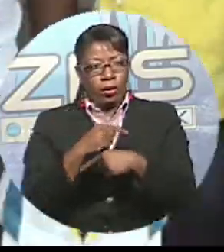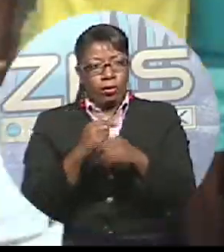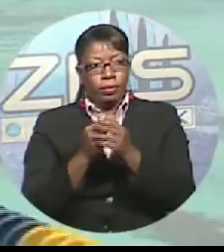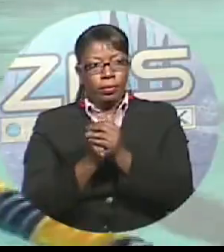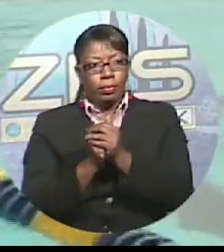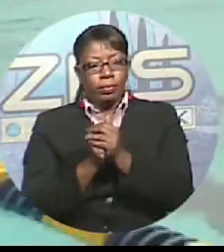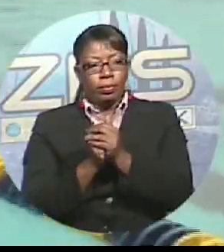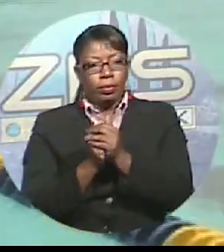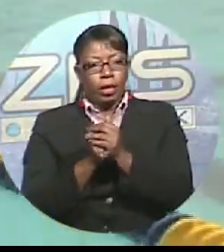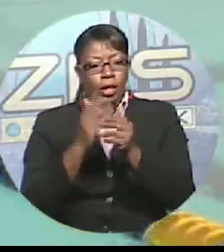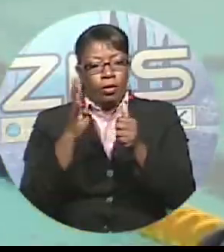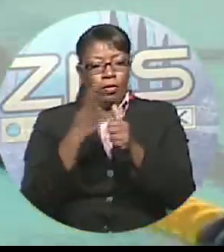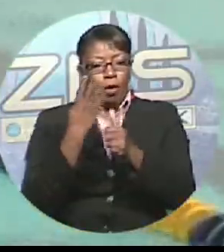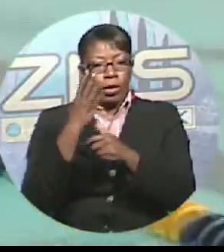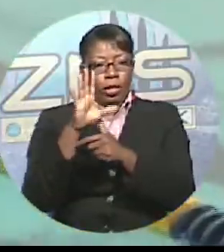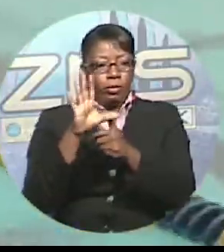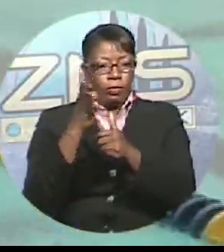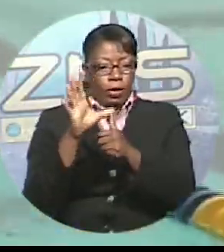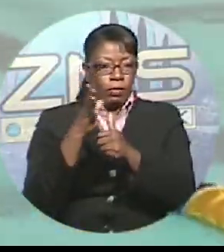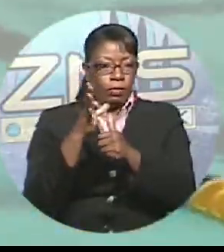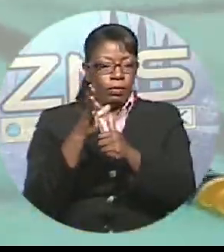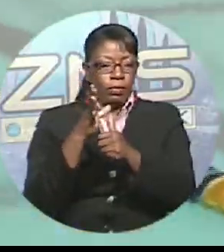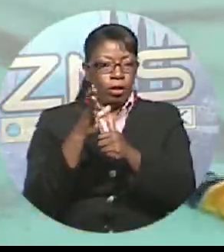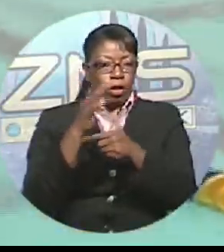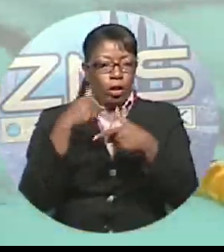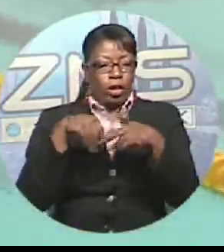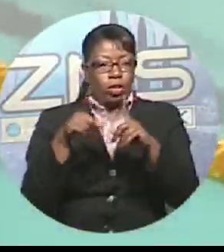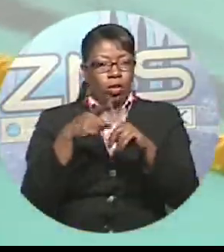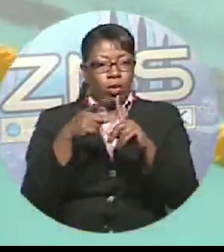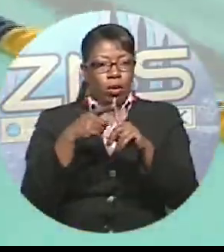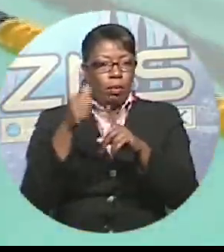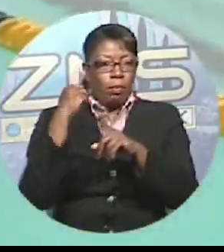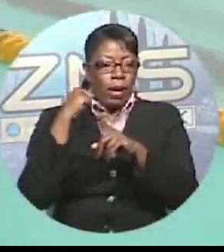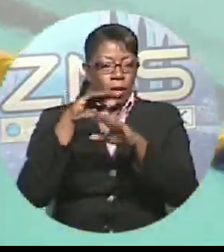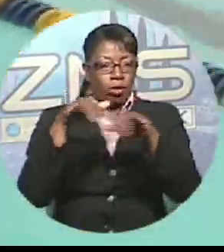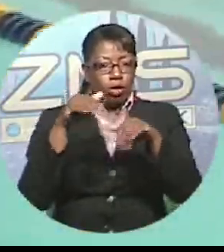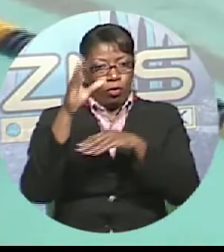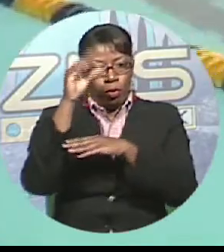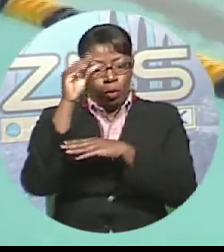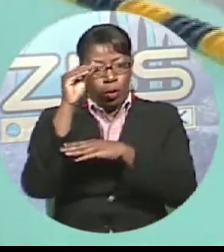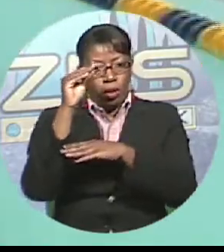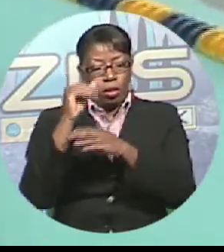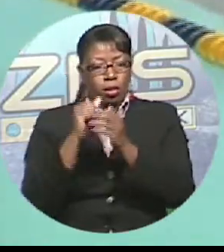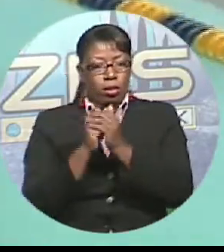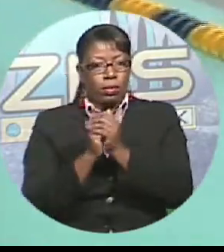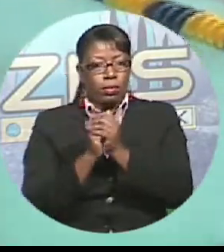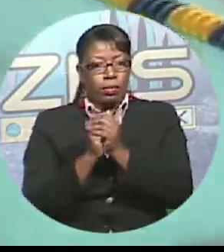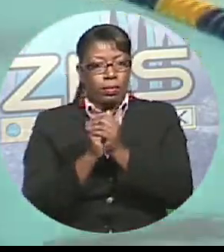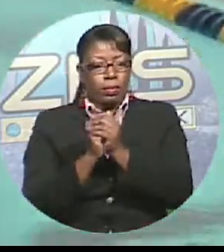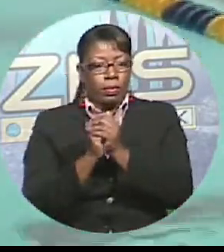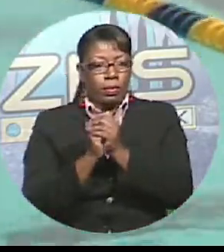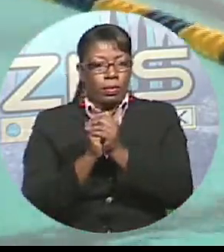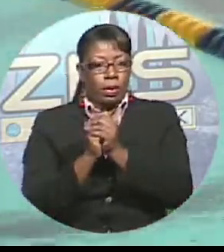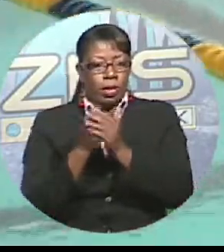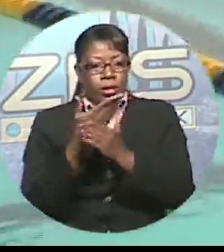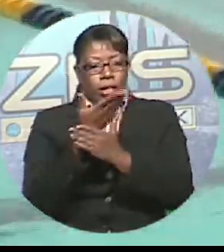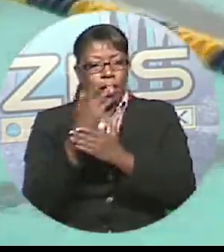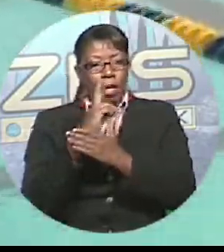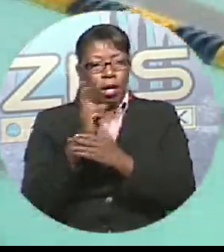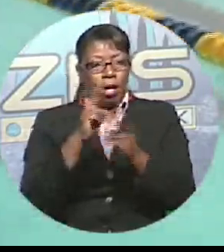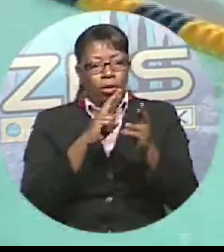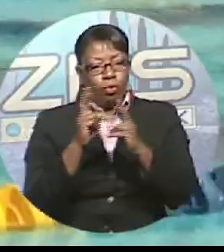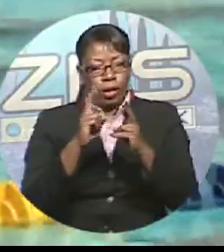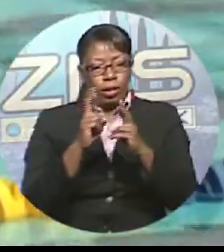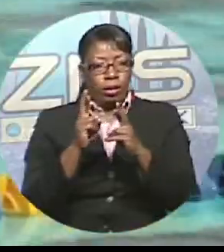that. In fourth and fifth seed going into the 50-meter backstroke for 11-12 boys, Peter Morley and Telaez Folks, they are in good position